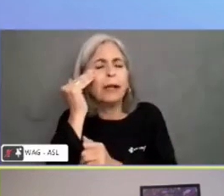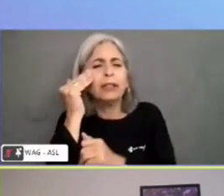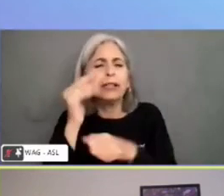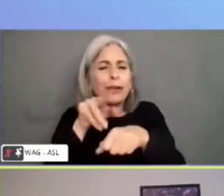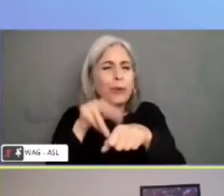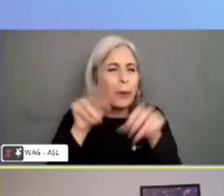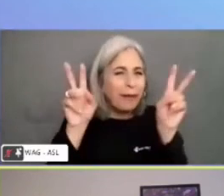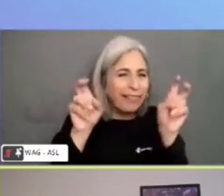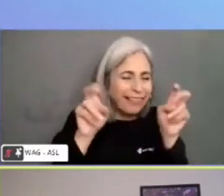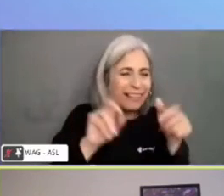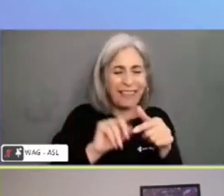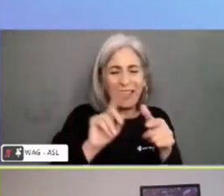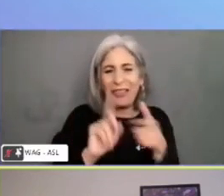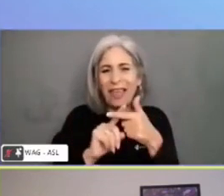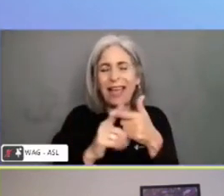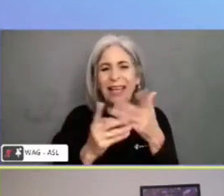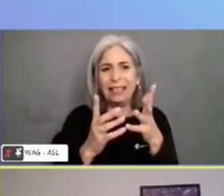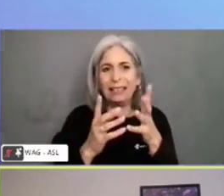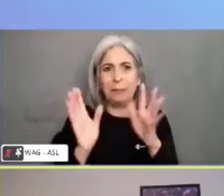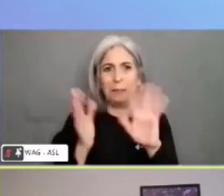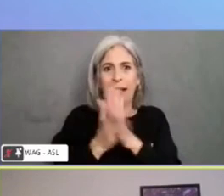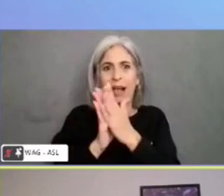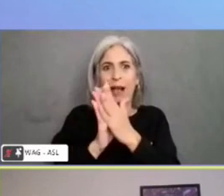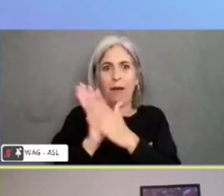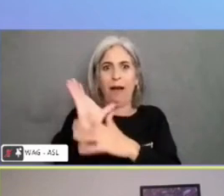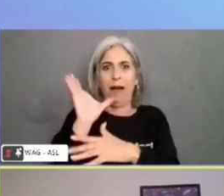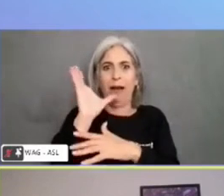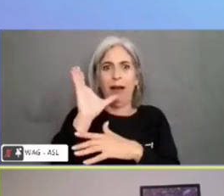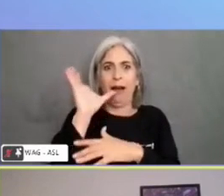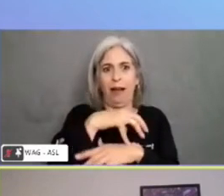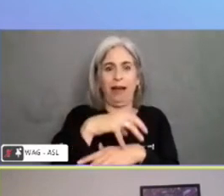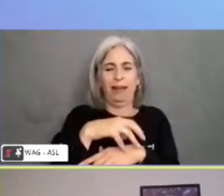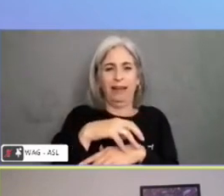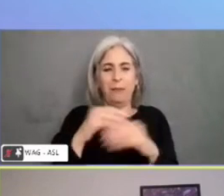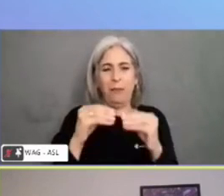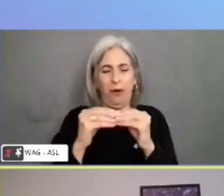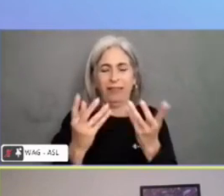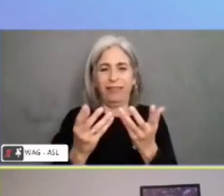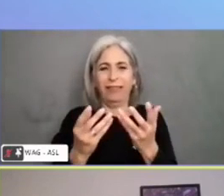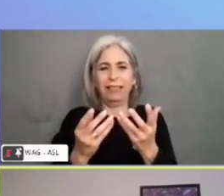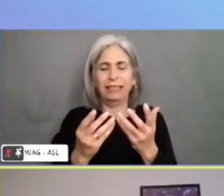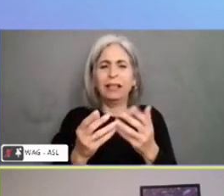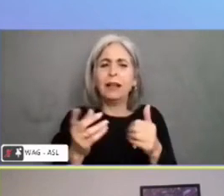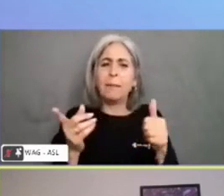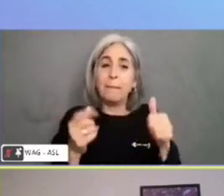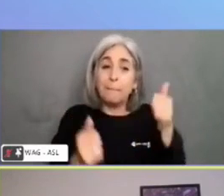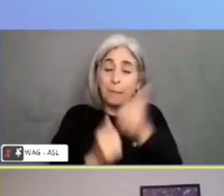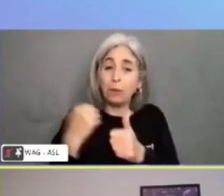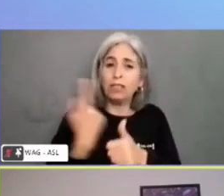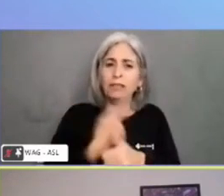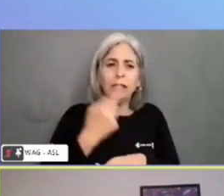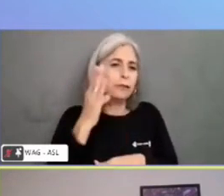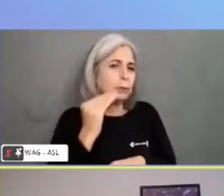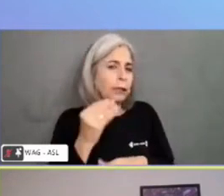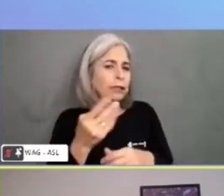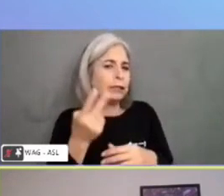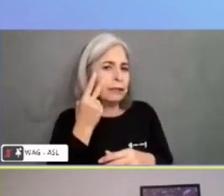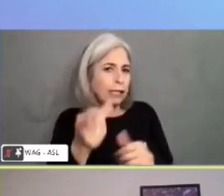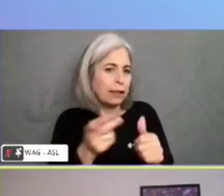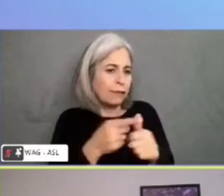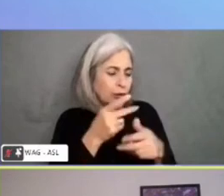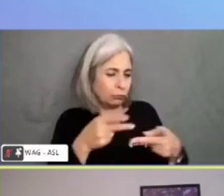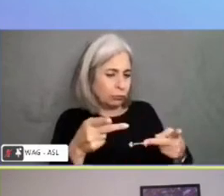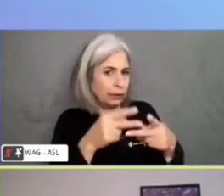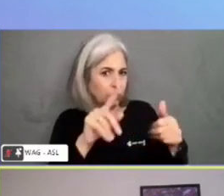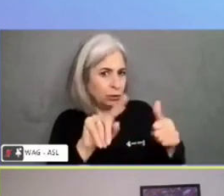and then we're just going to get weirder from there. So let's start with the example that most of us have probably seen at this point. On the left here,